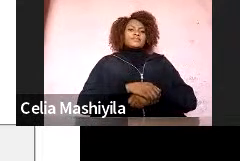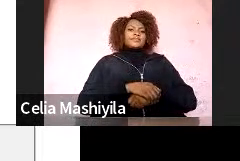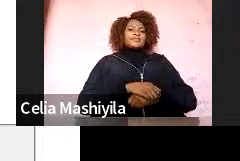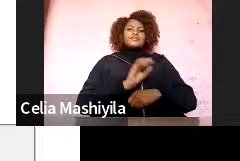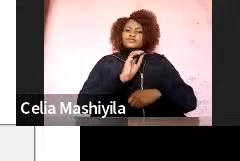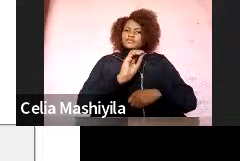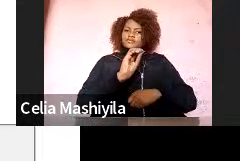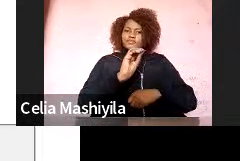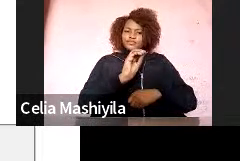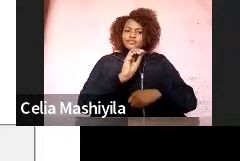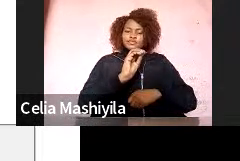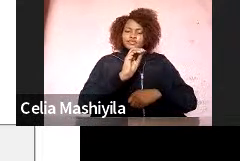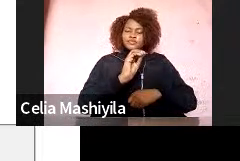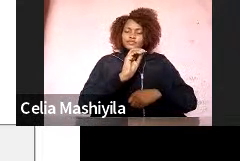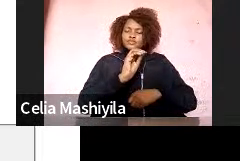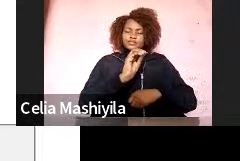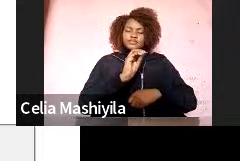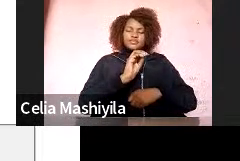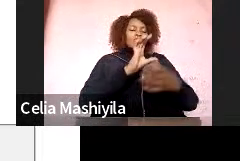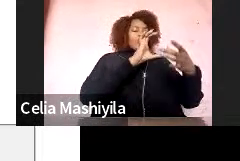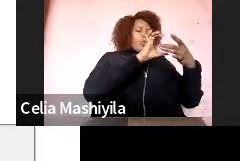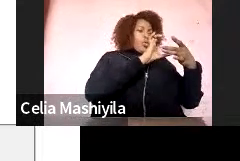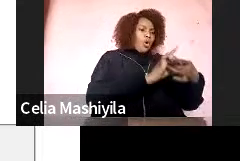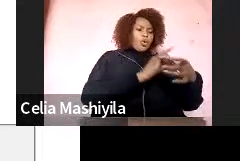SARS. There are disputes at home.